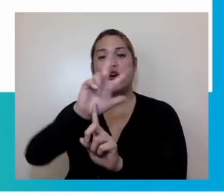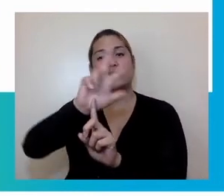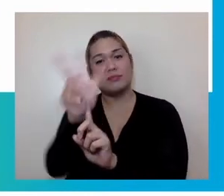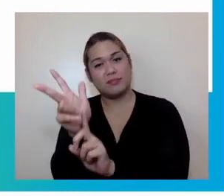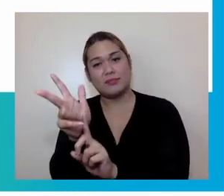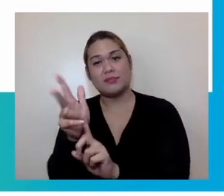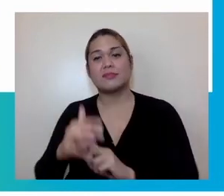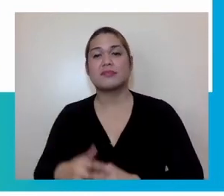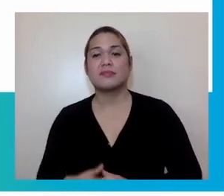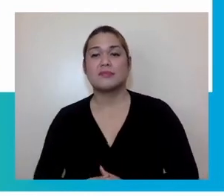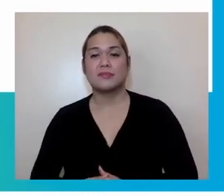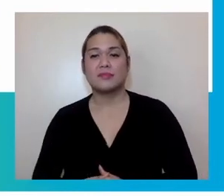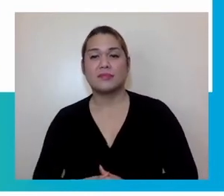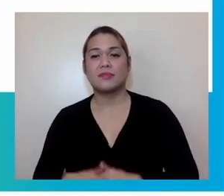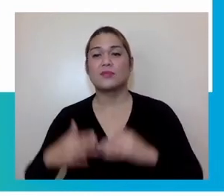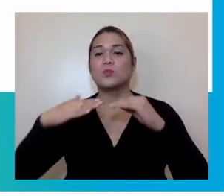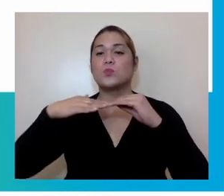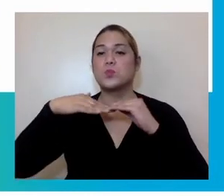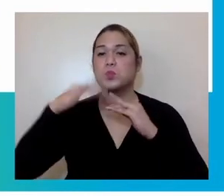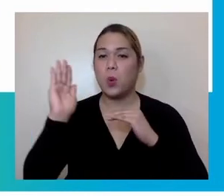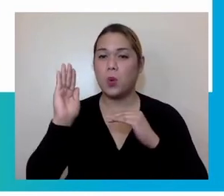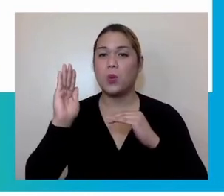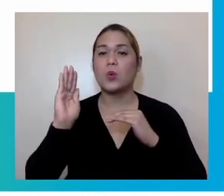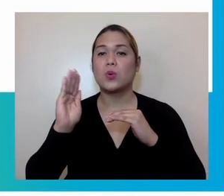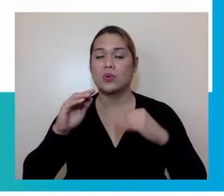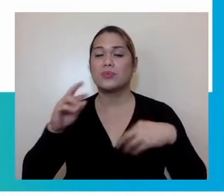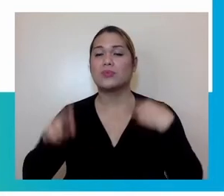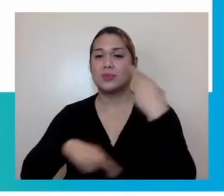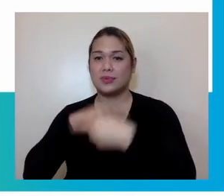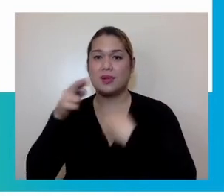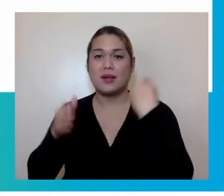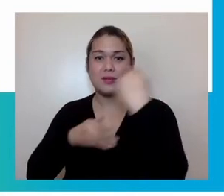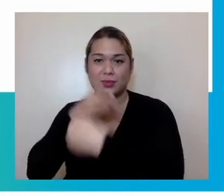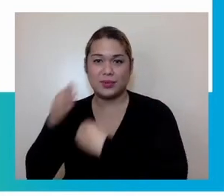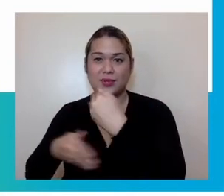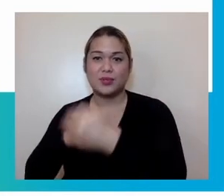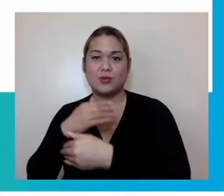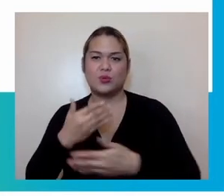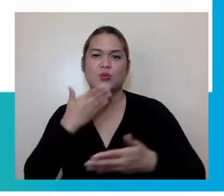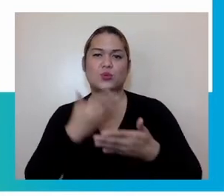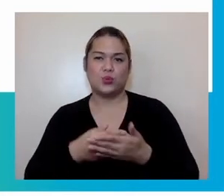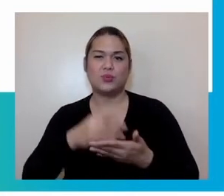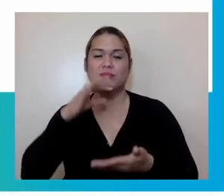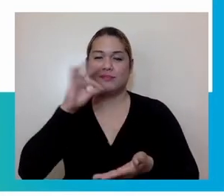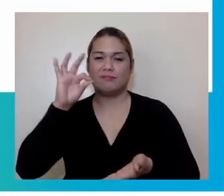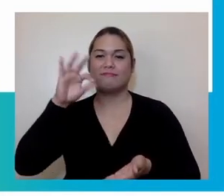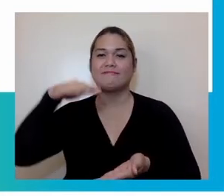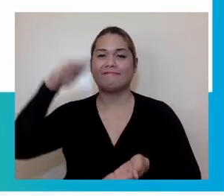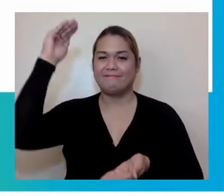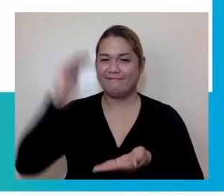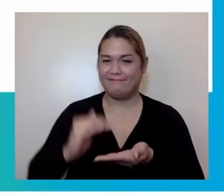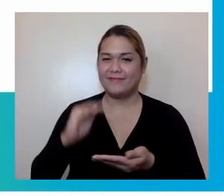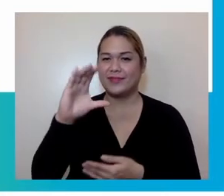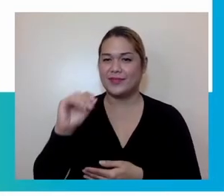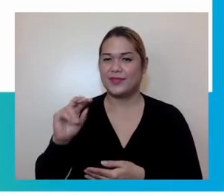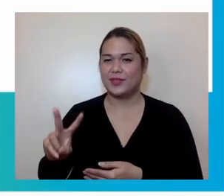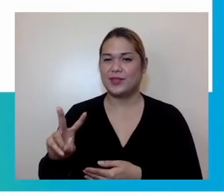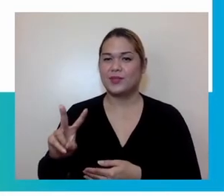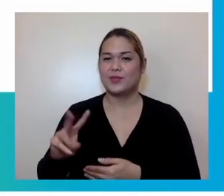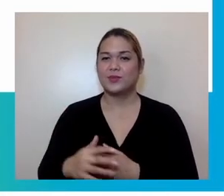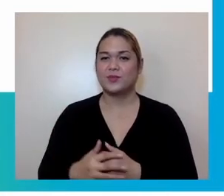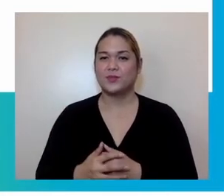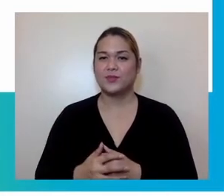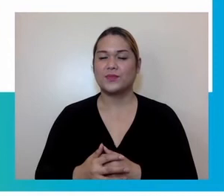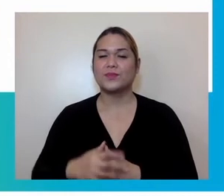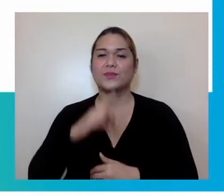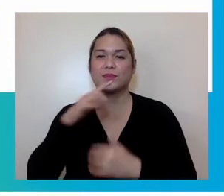more effective options in terms of carbon reduction than thermal waste to energy. Next slide, please.